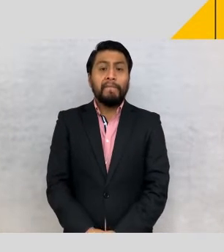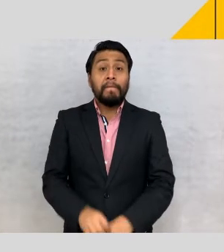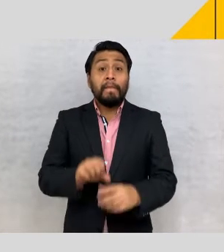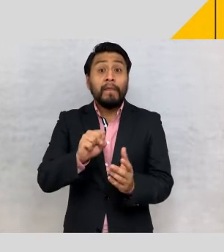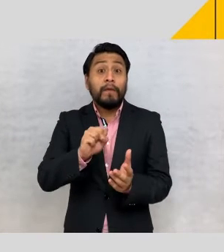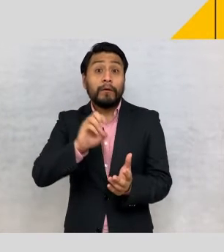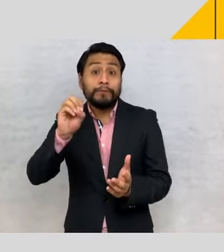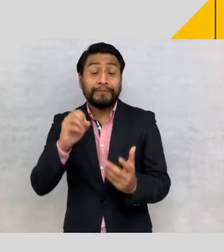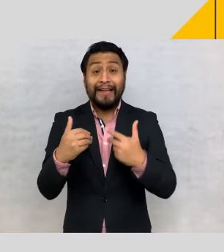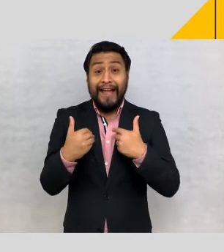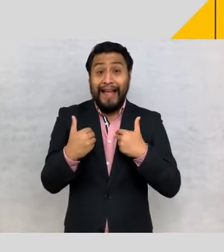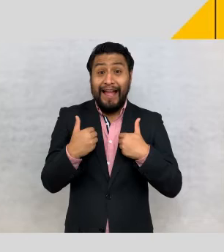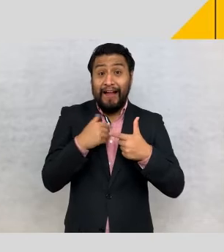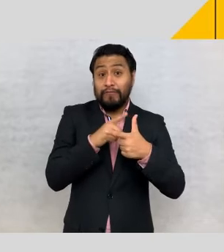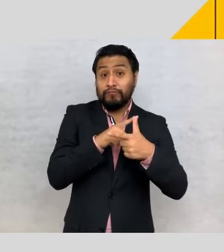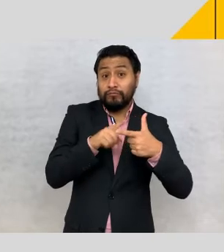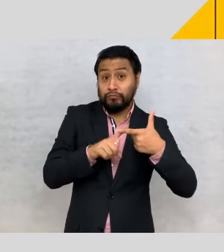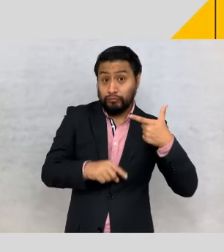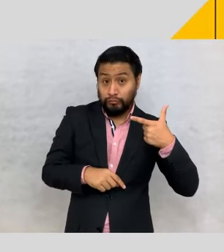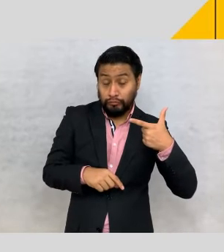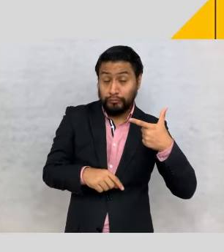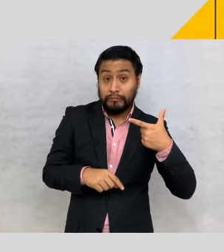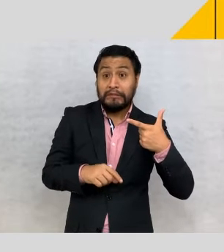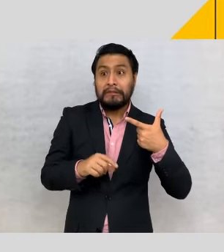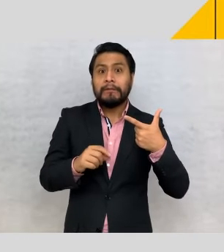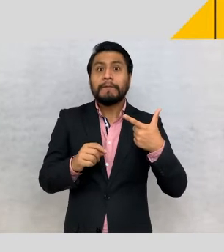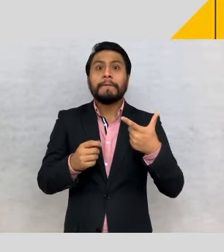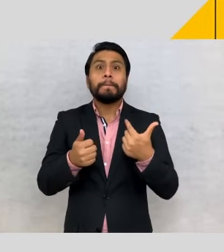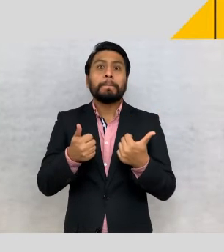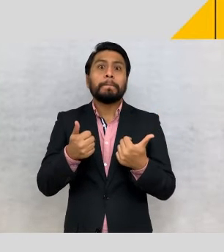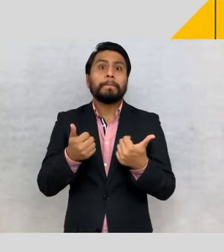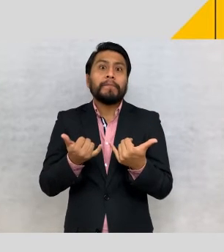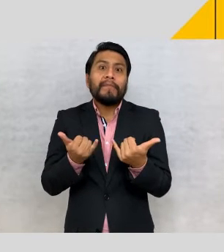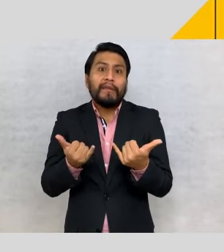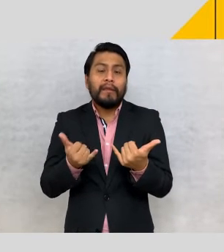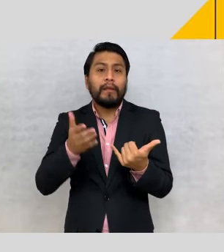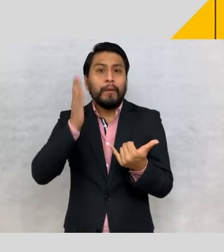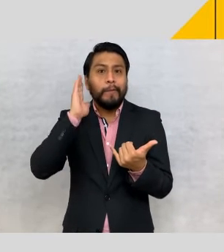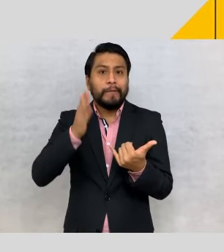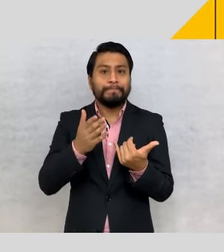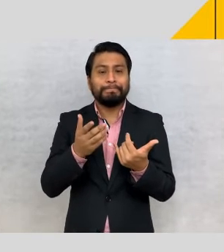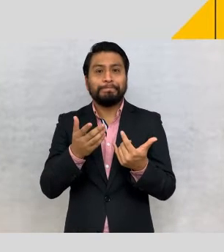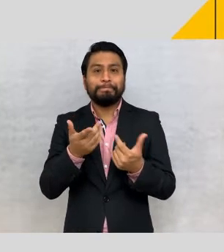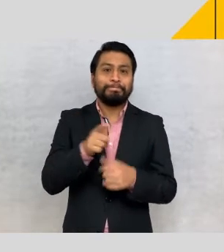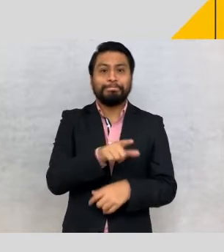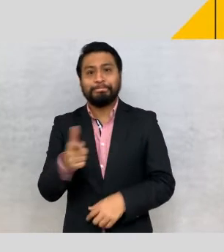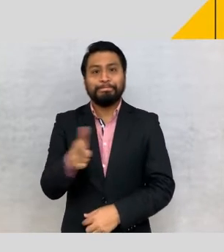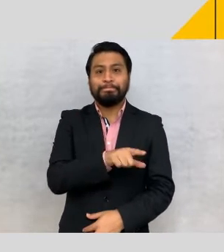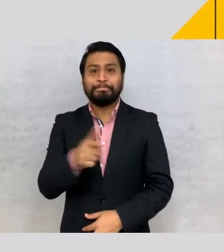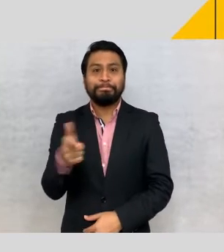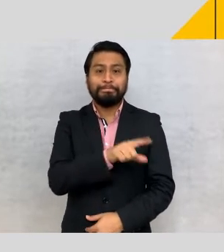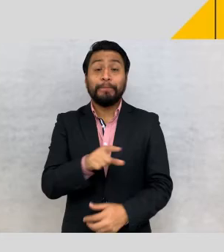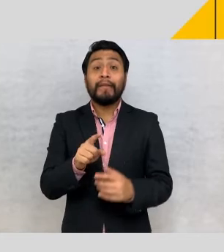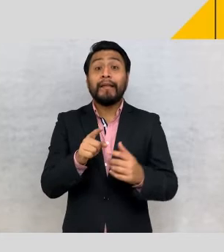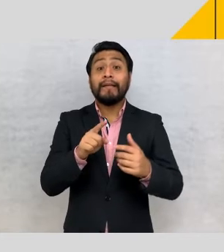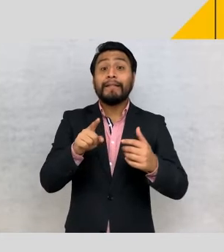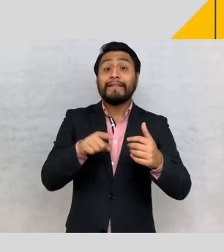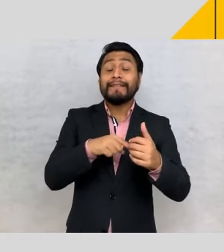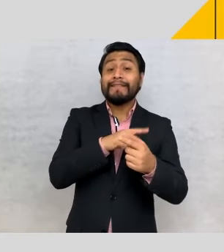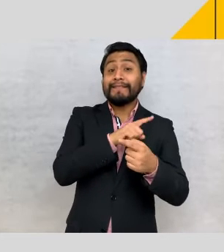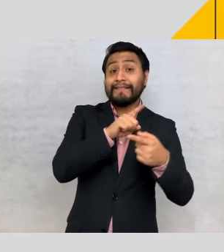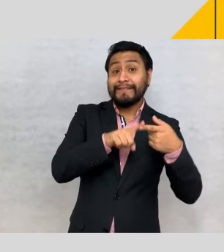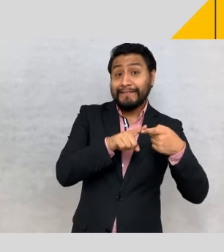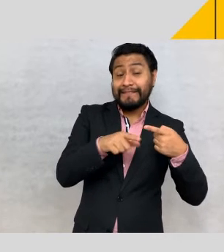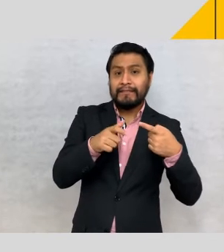So there are two aspects on which we are going to pivot. One of them has to do with